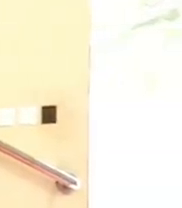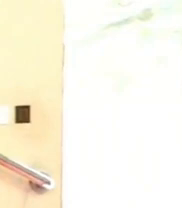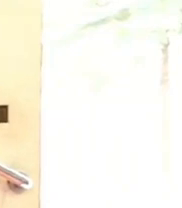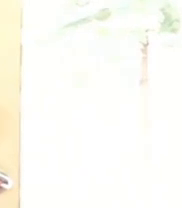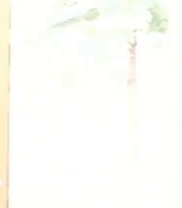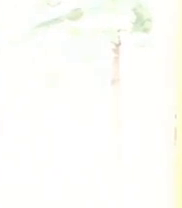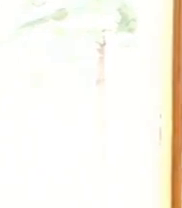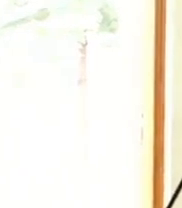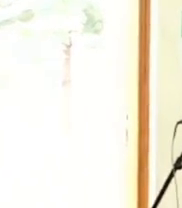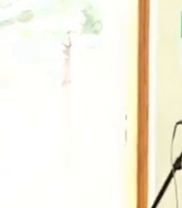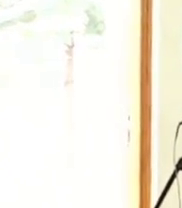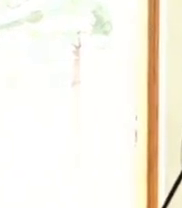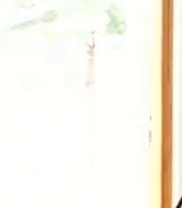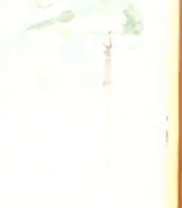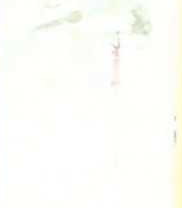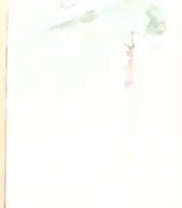Huh?